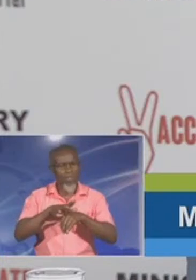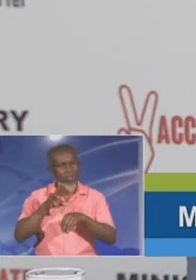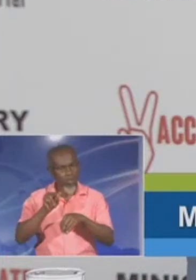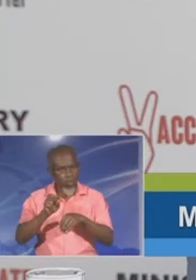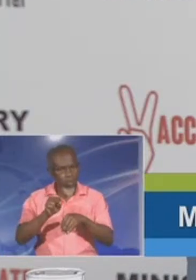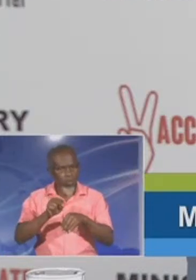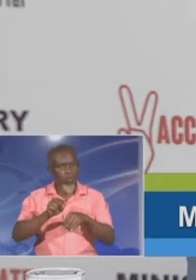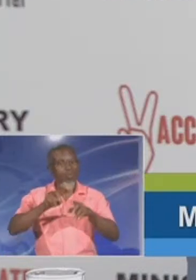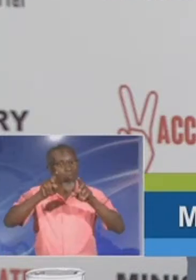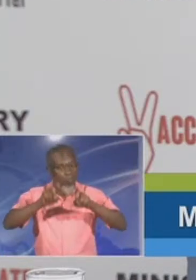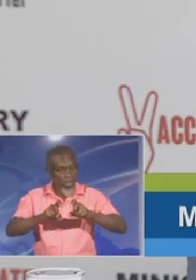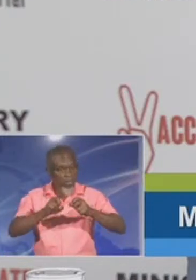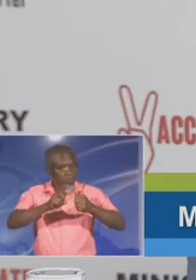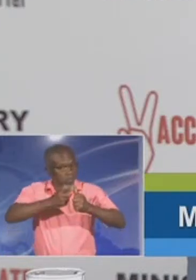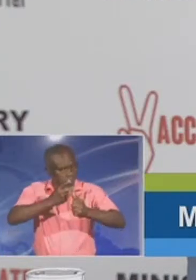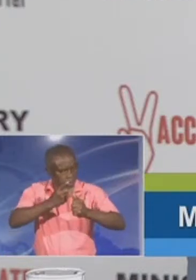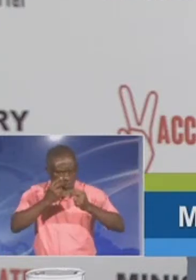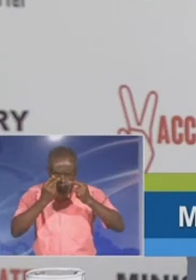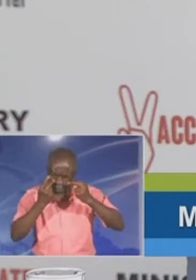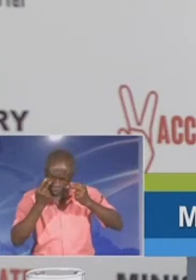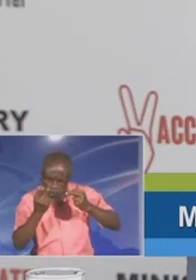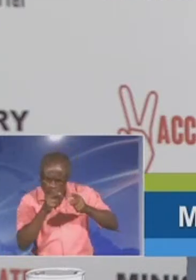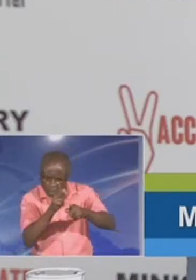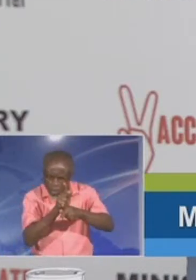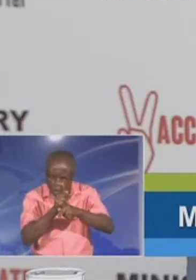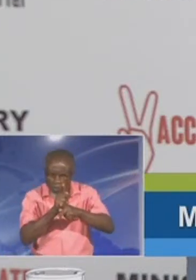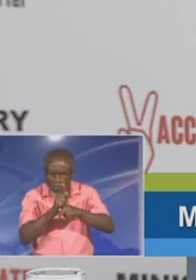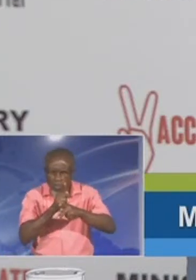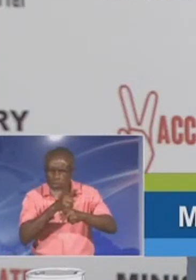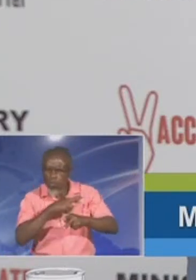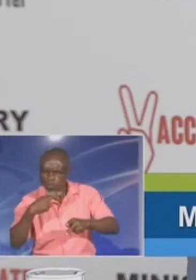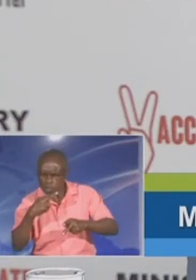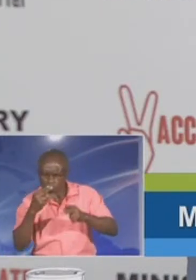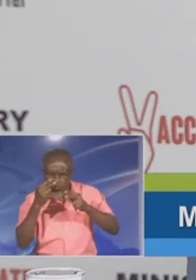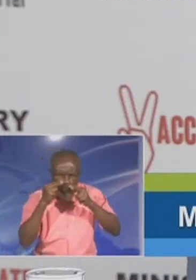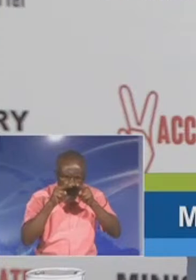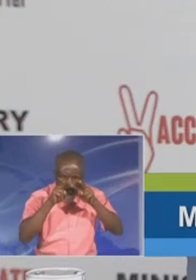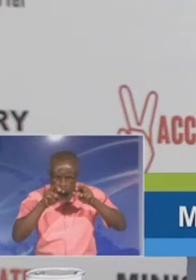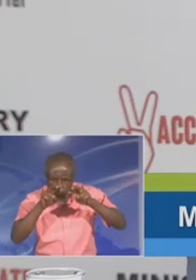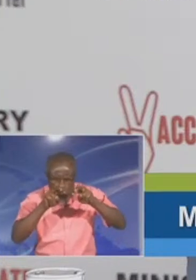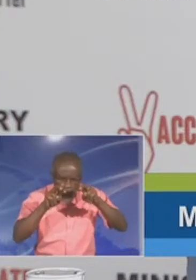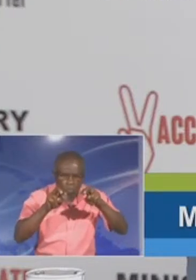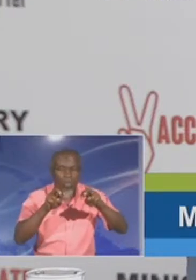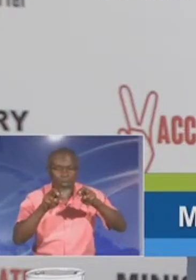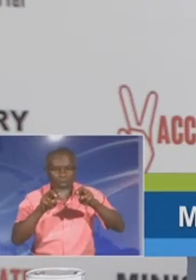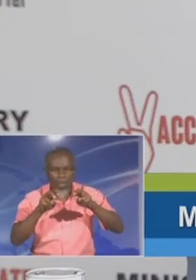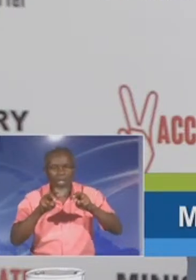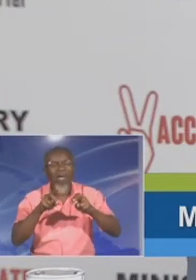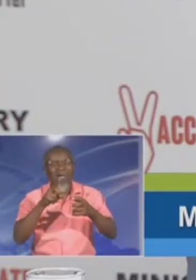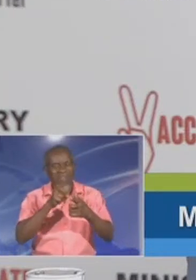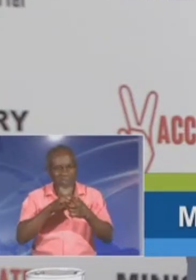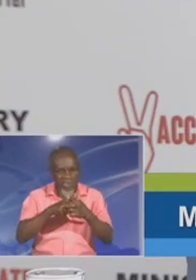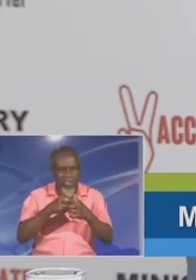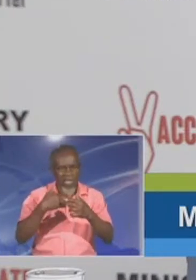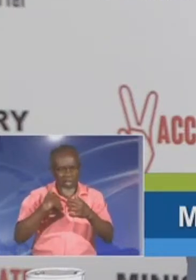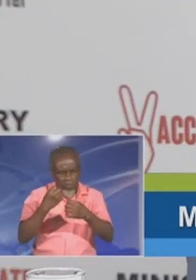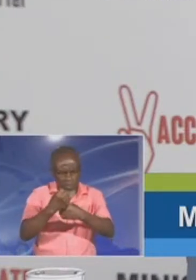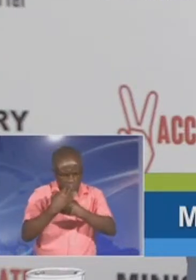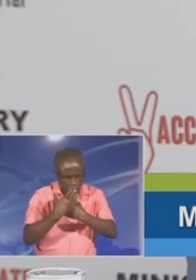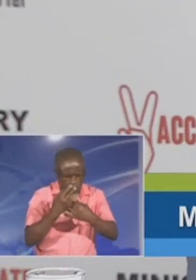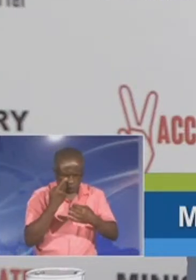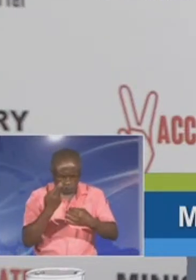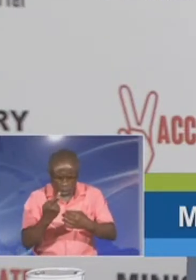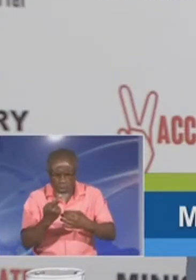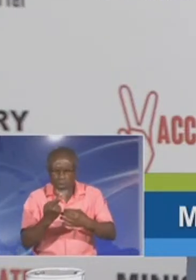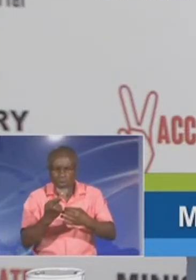have assessed the functioning of your healthcare system, you've assessed your numbers, and you make decisions based on the data that's available to you. So